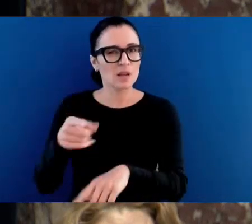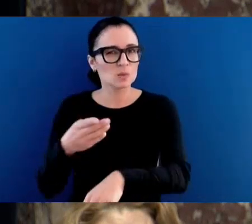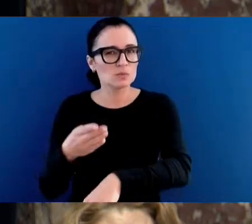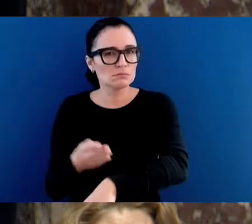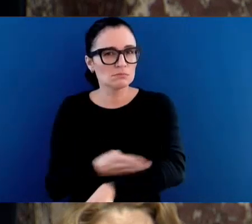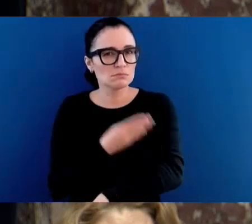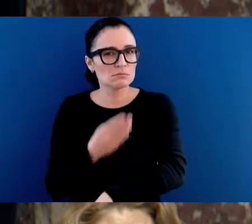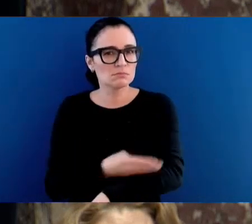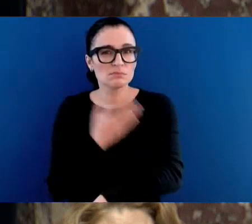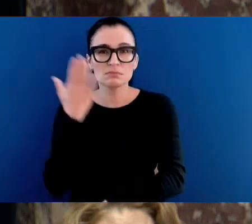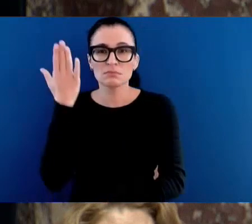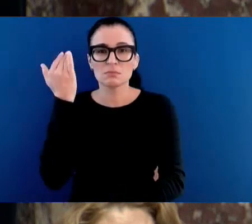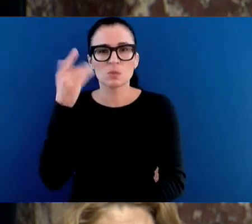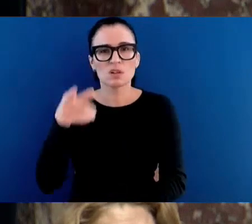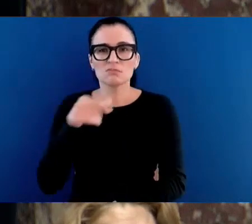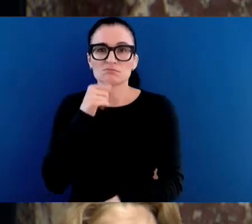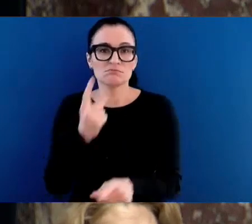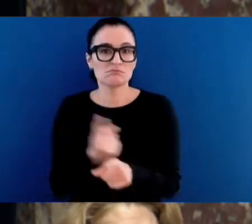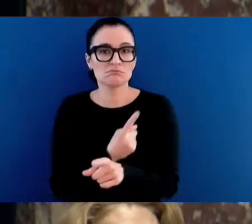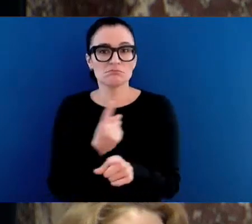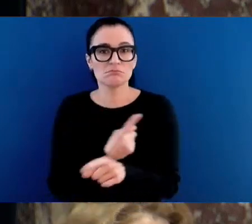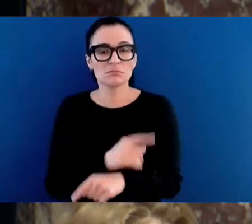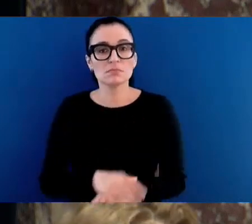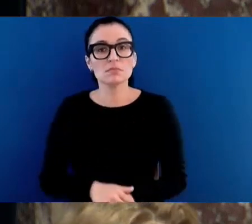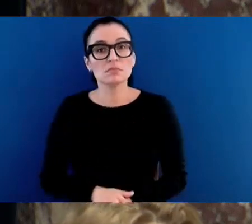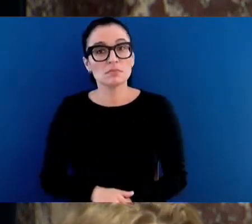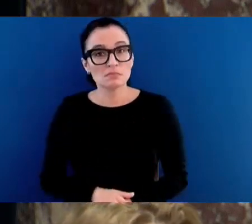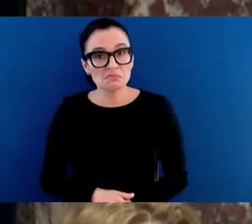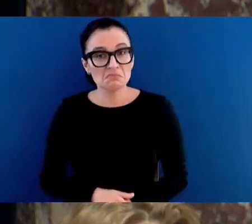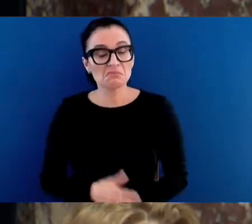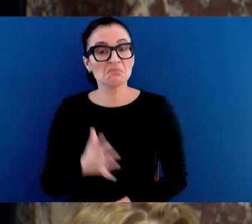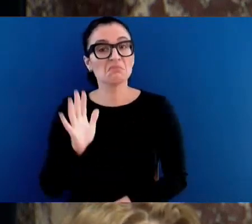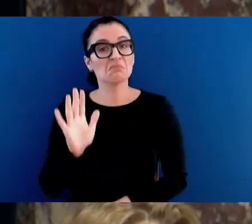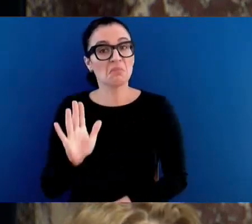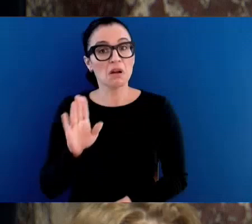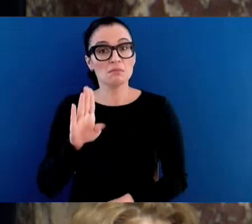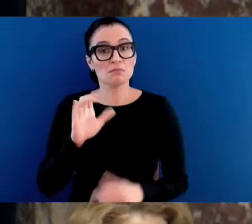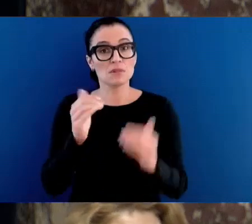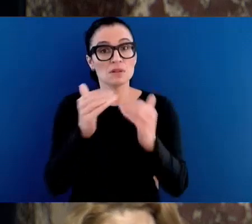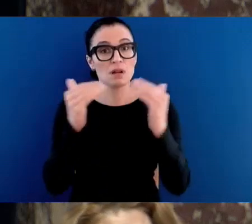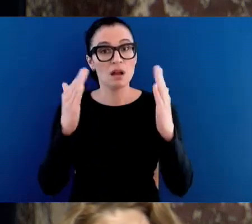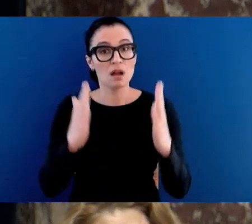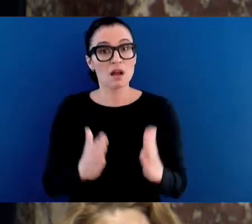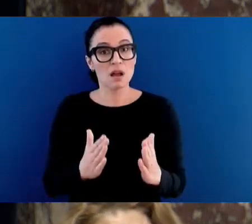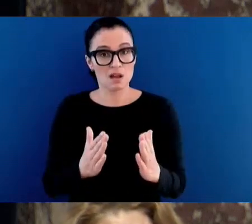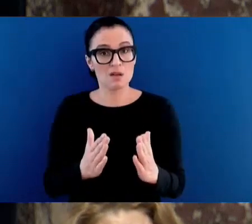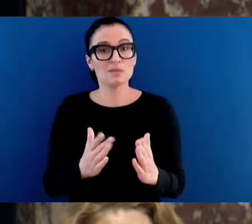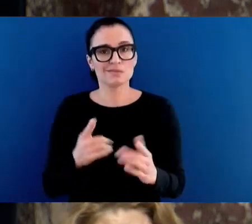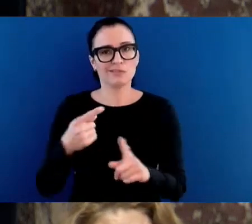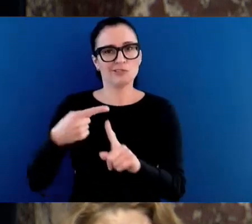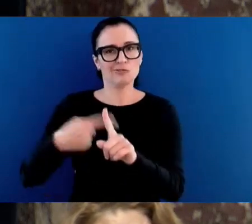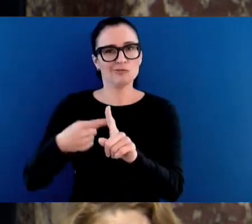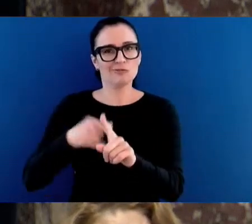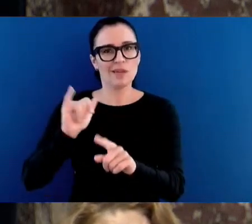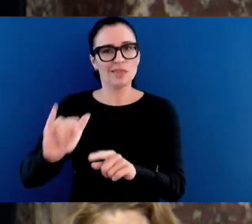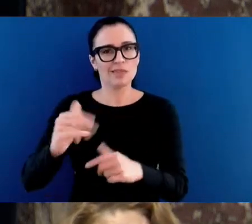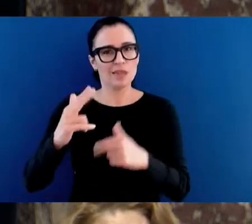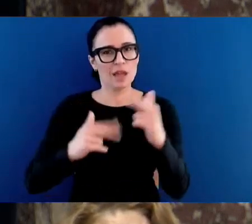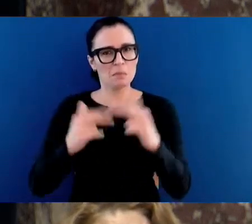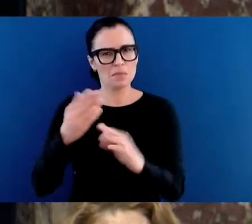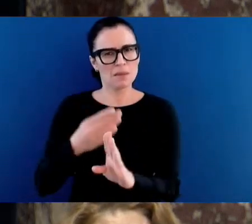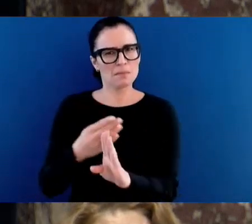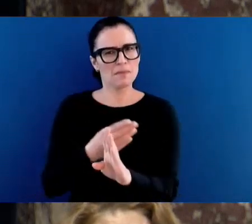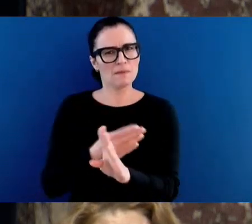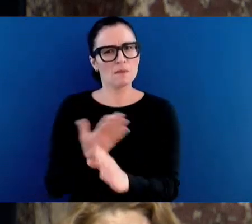building. They could have just bought it before these people that did the flip bought it.